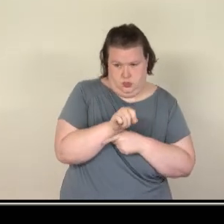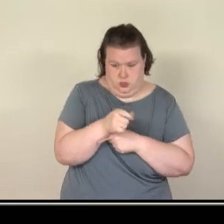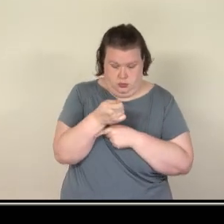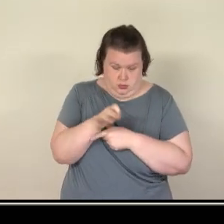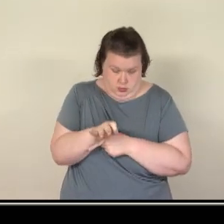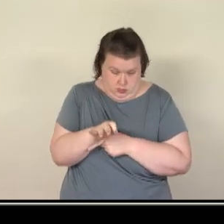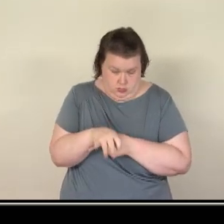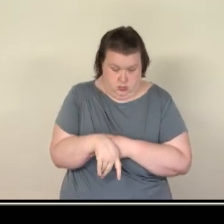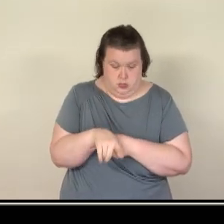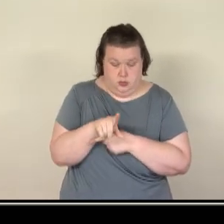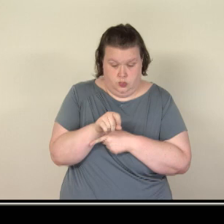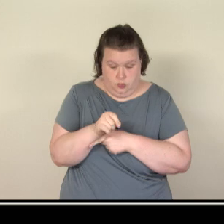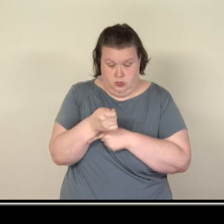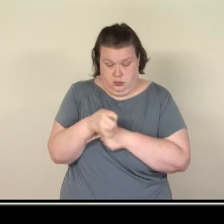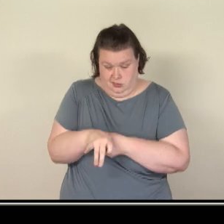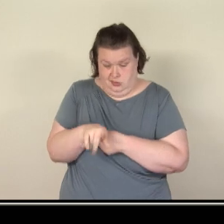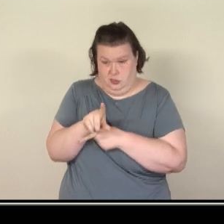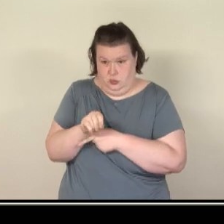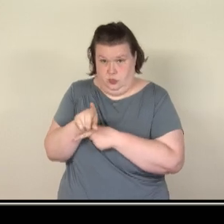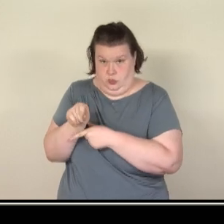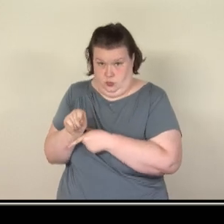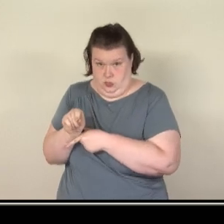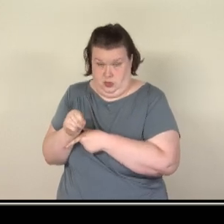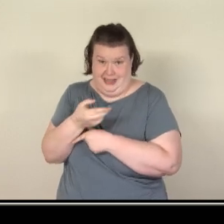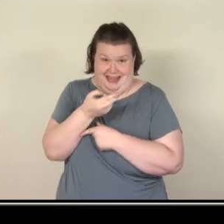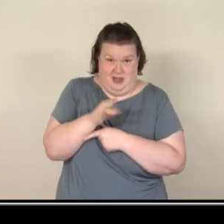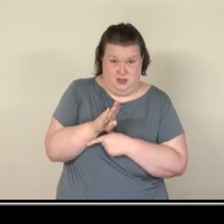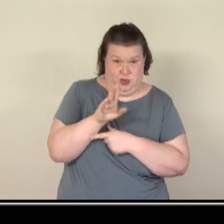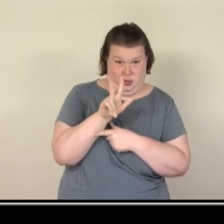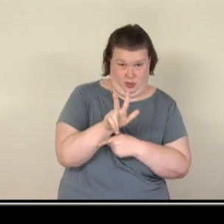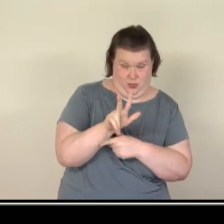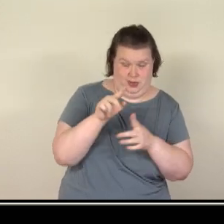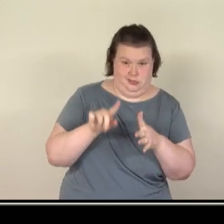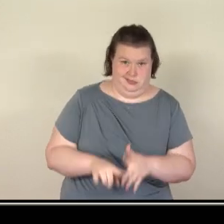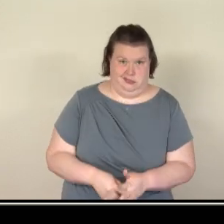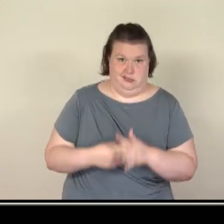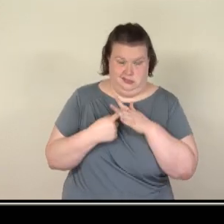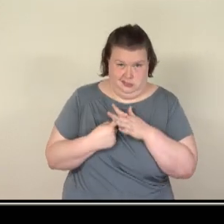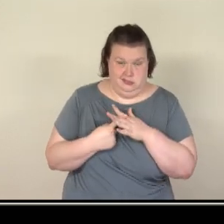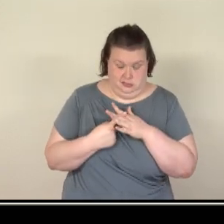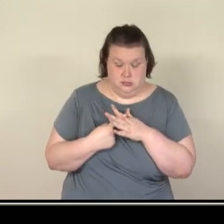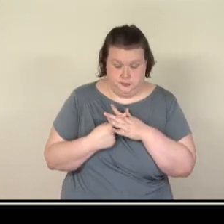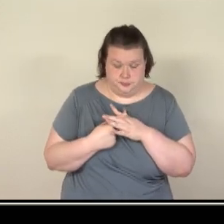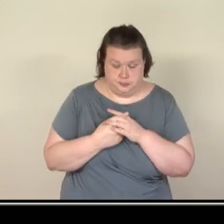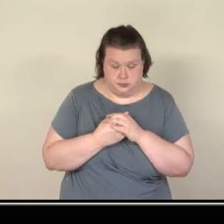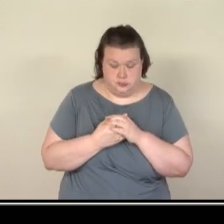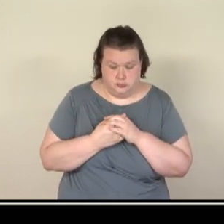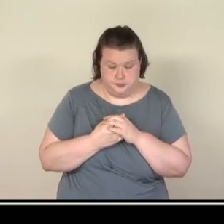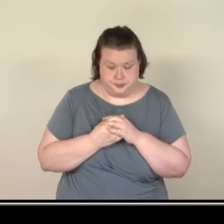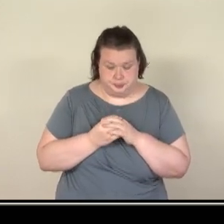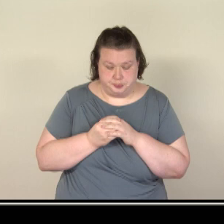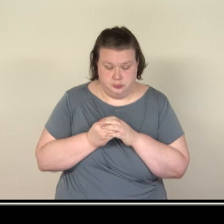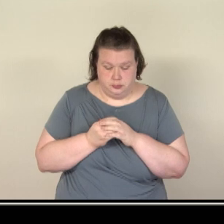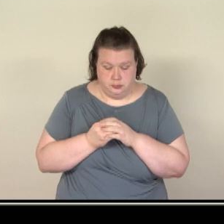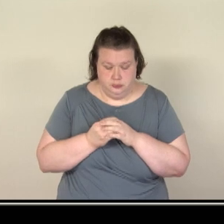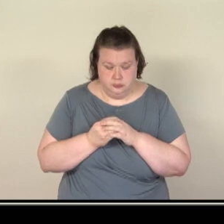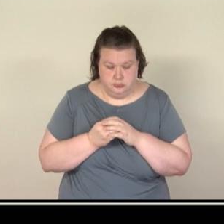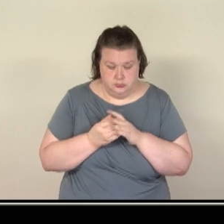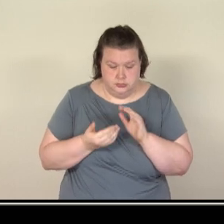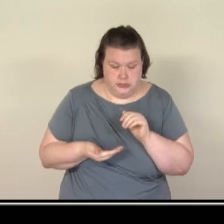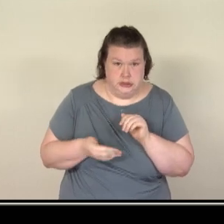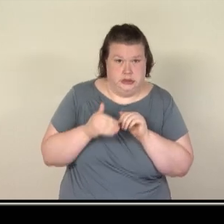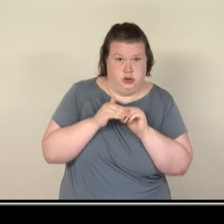2018-19 and 19-20, that's when House Bill 3 was implemented, and we had a lot of